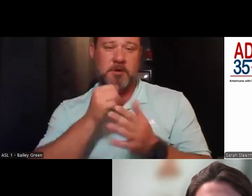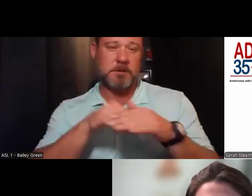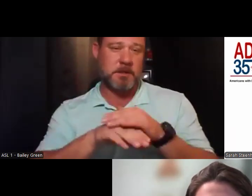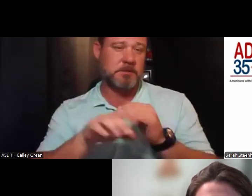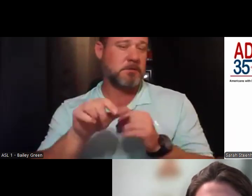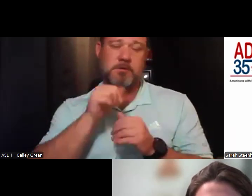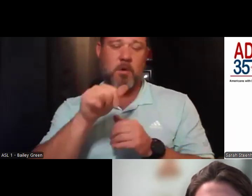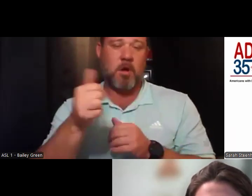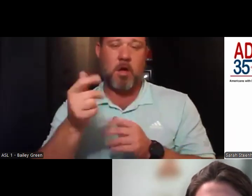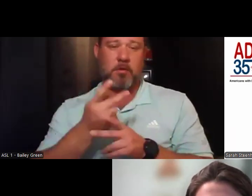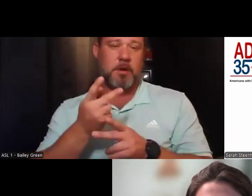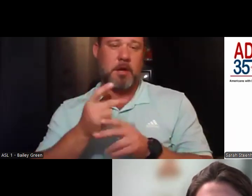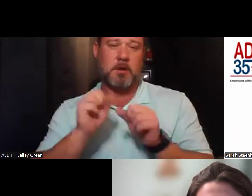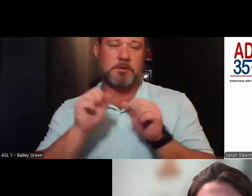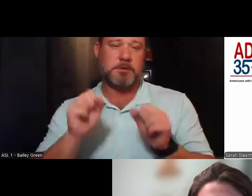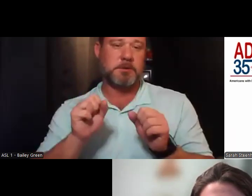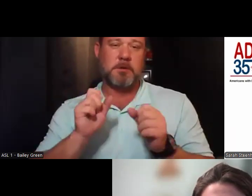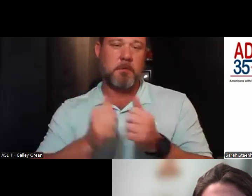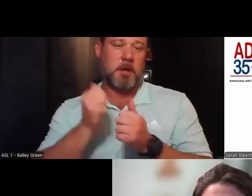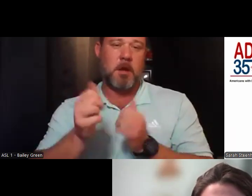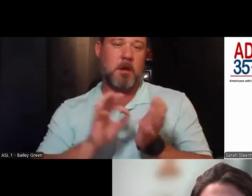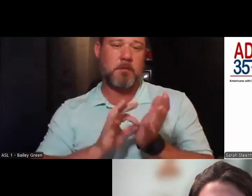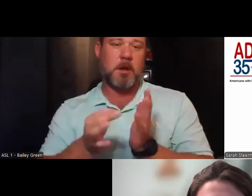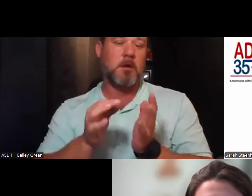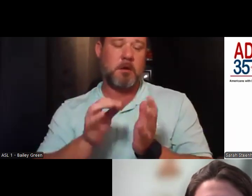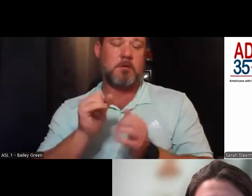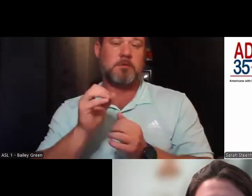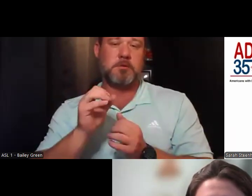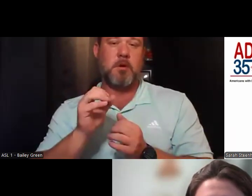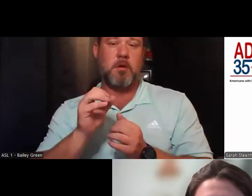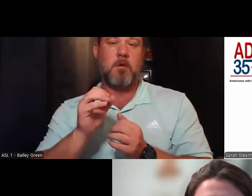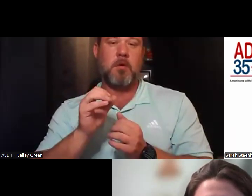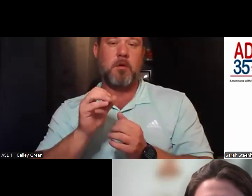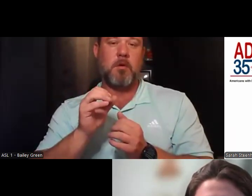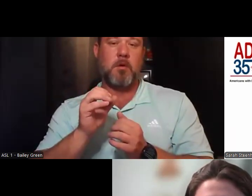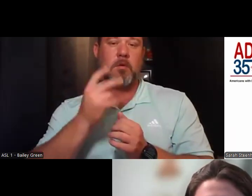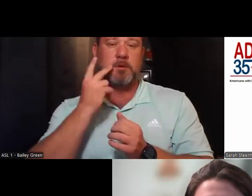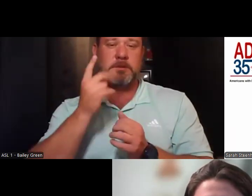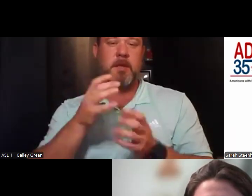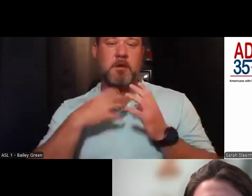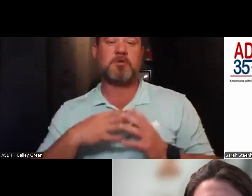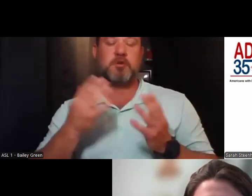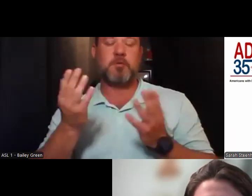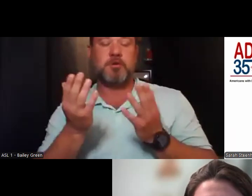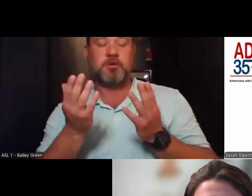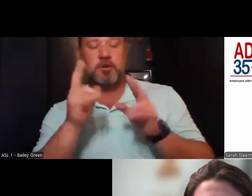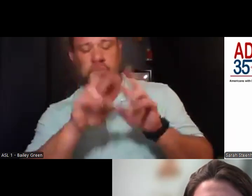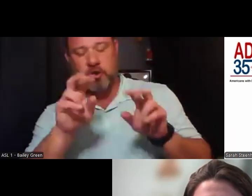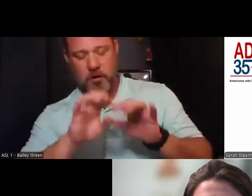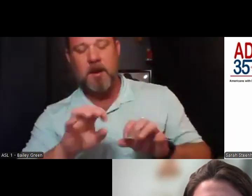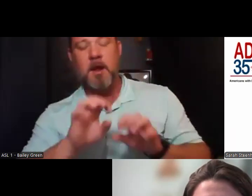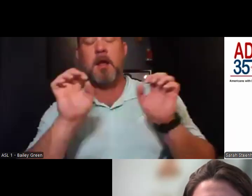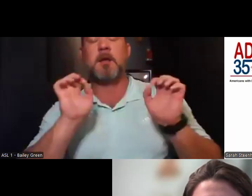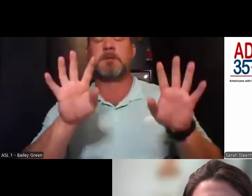no other care system to tap into beyond Medi-Cal. So you really see that in the consumer surveys that you did, when people are trying to